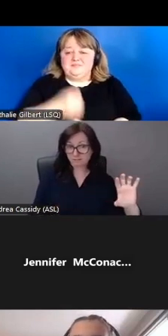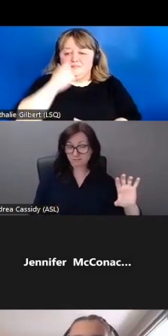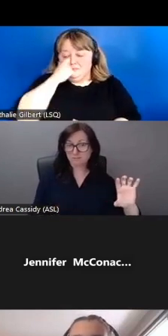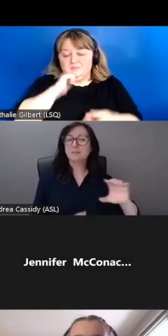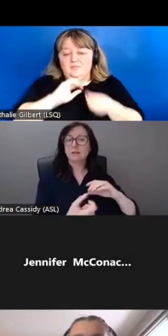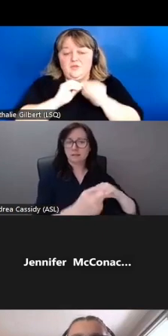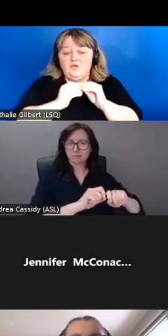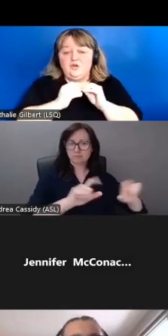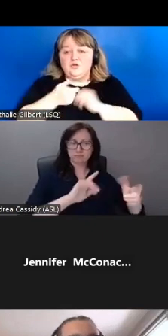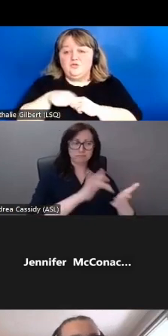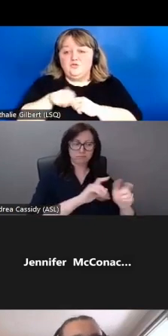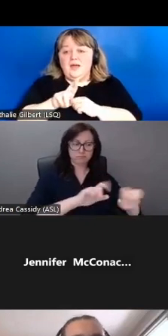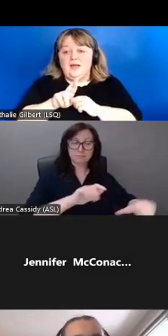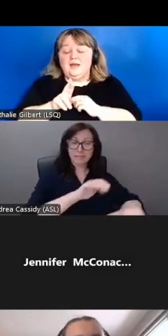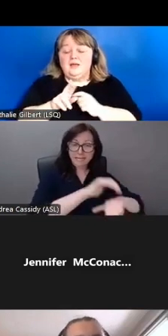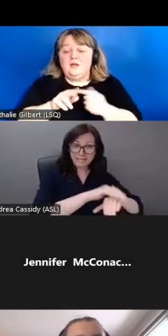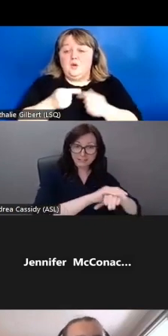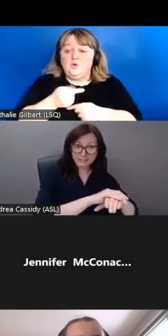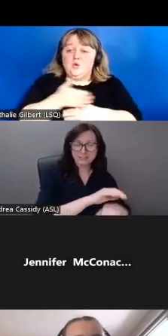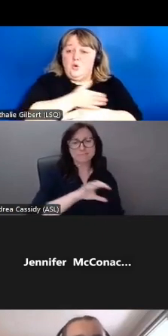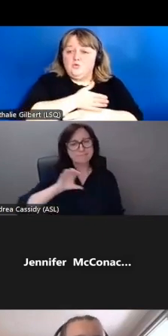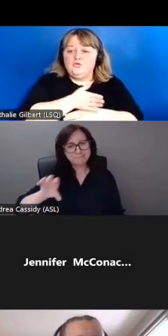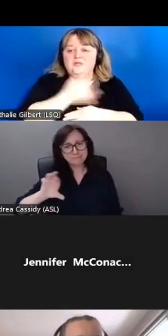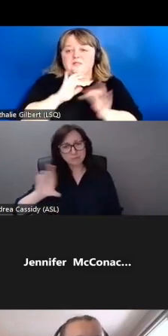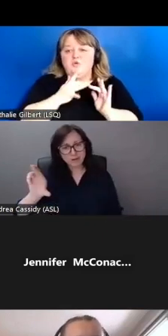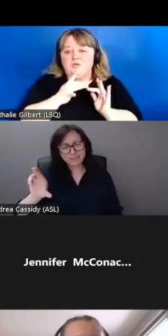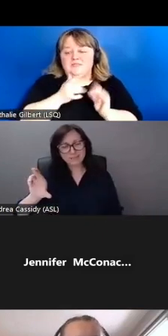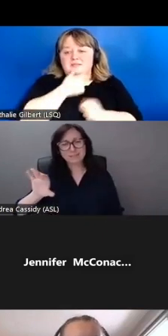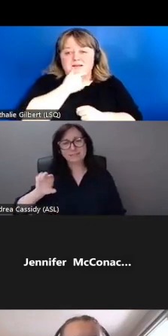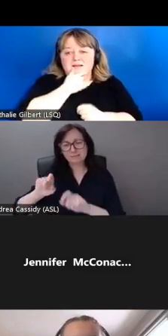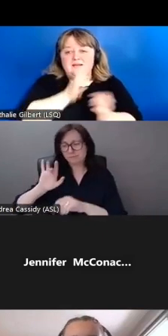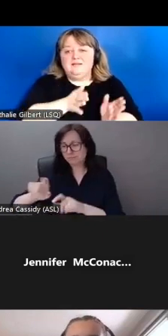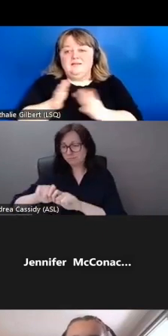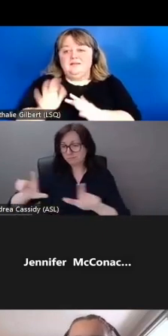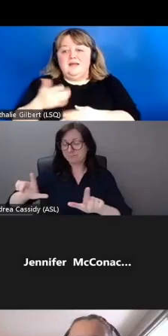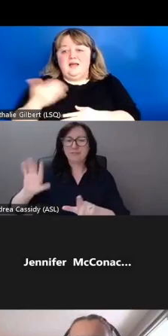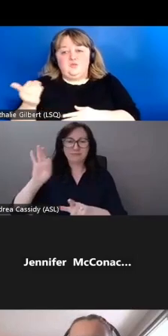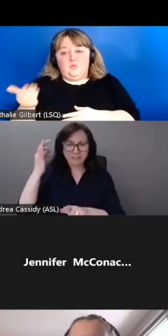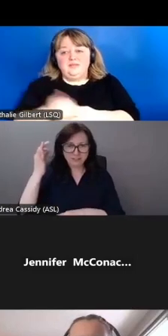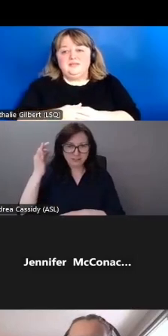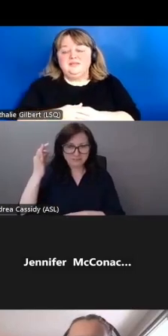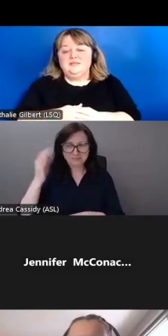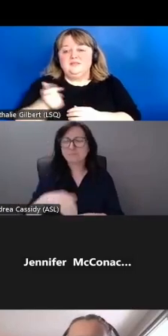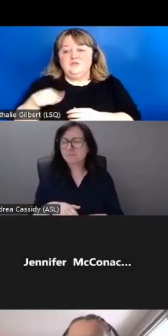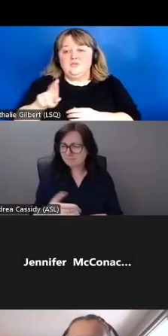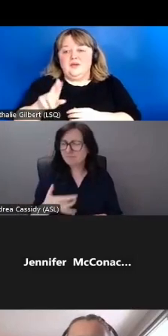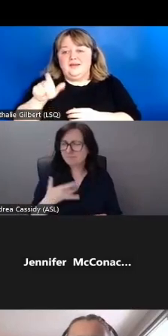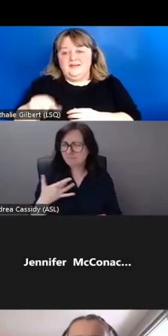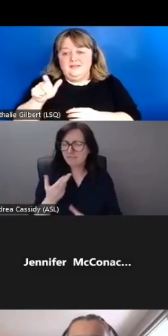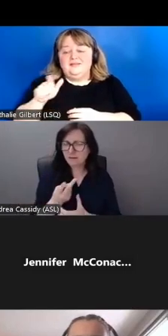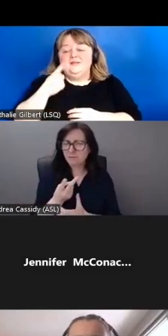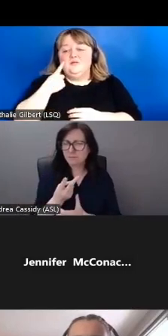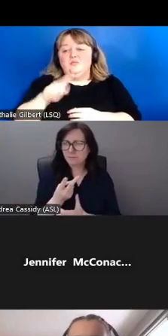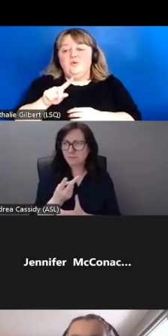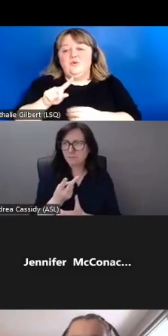English website. The QR code on the right will go to a French website. And I believe they are also going to put